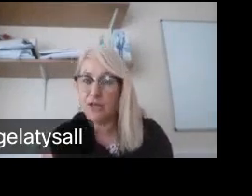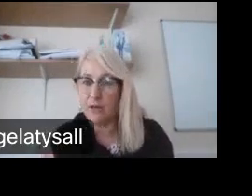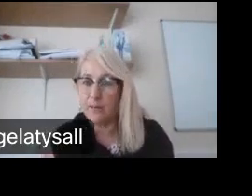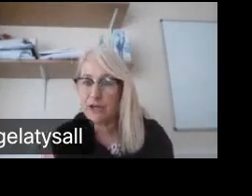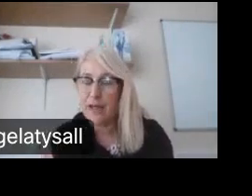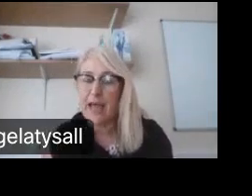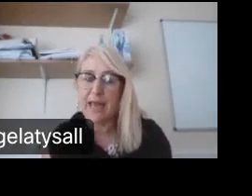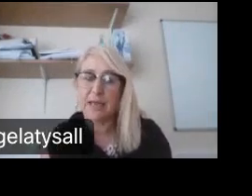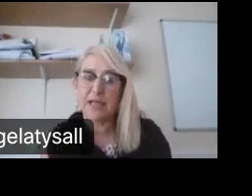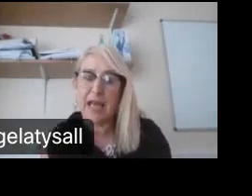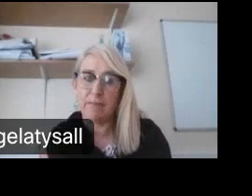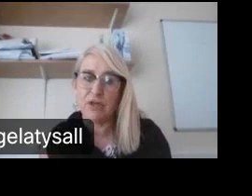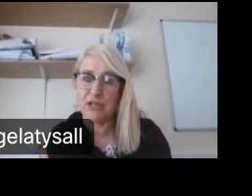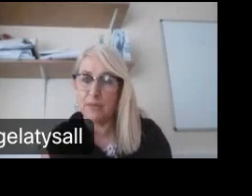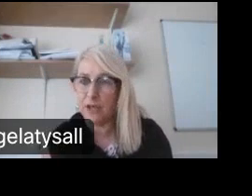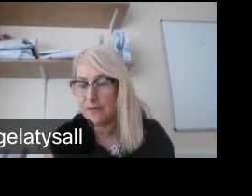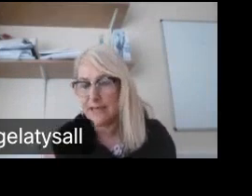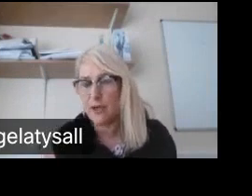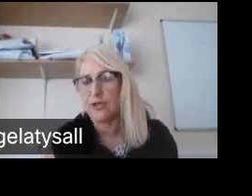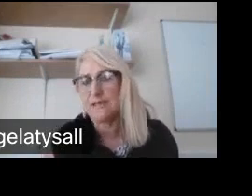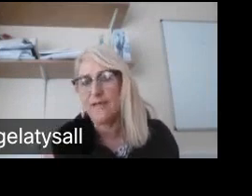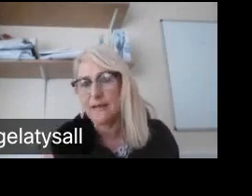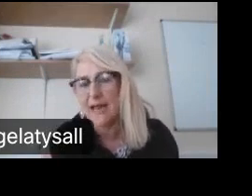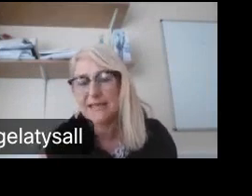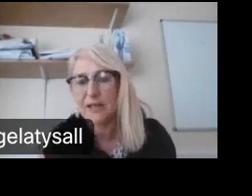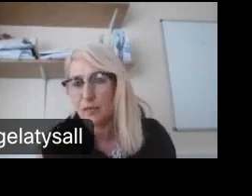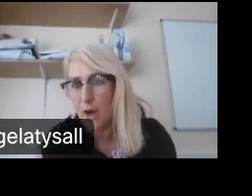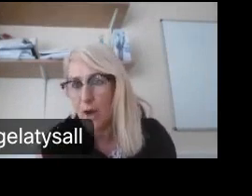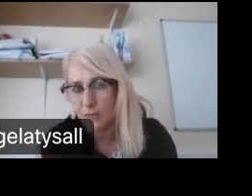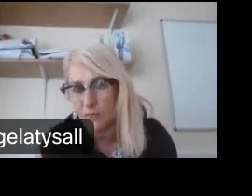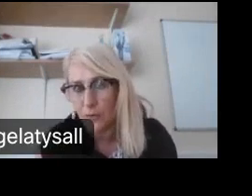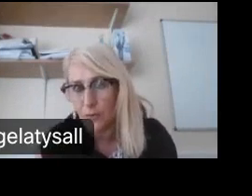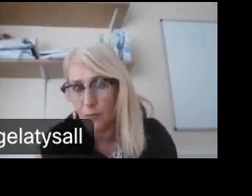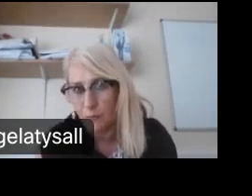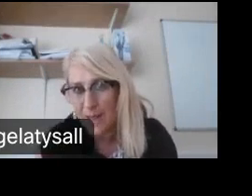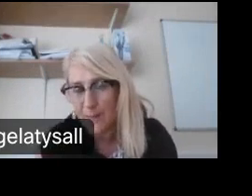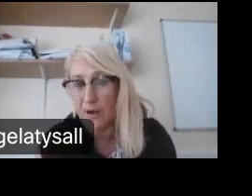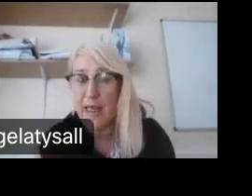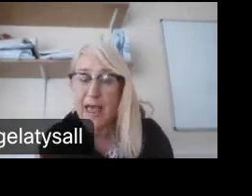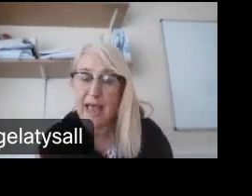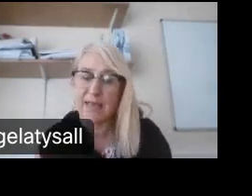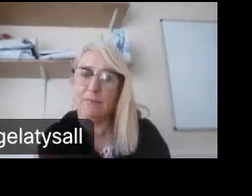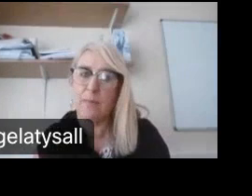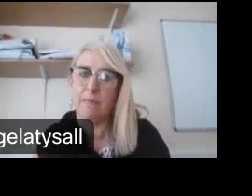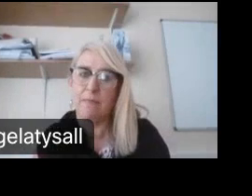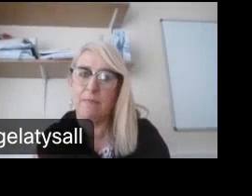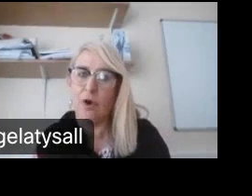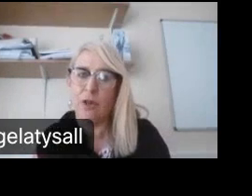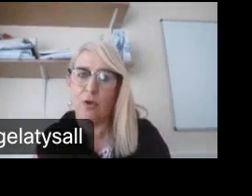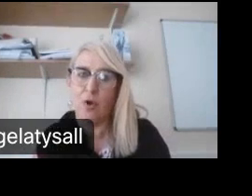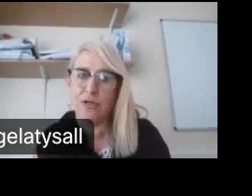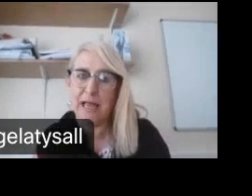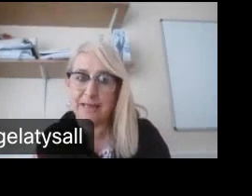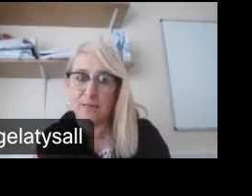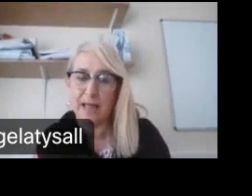ISL interpreter, and you'll see her just providing the ISL throughout the full webinar, and that will be available on